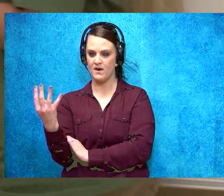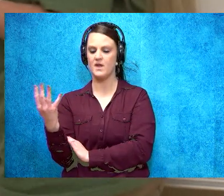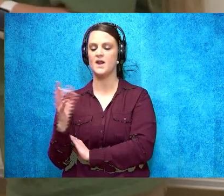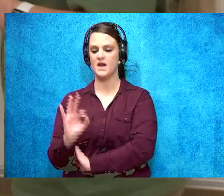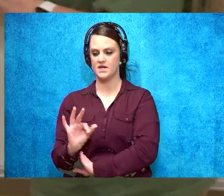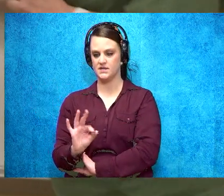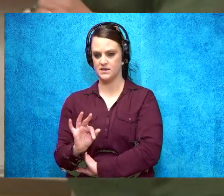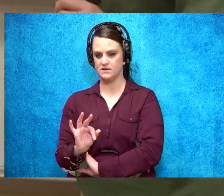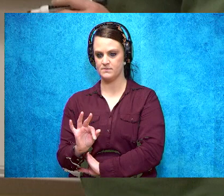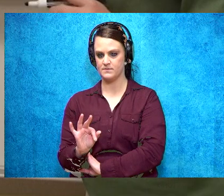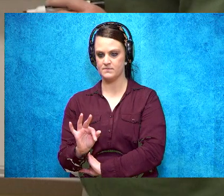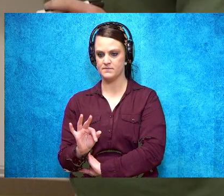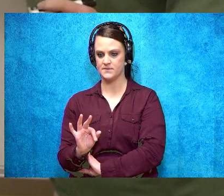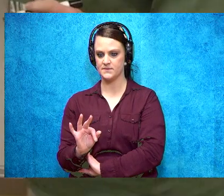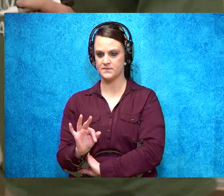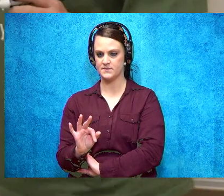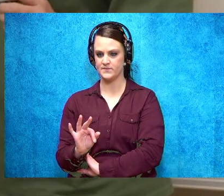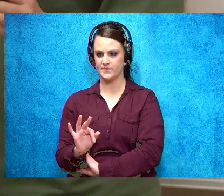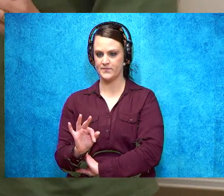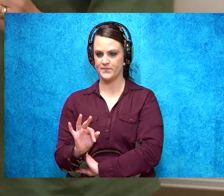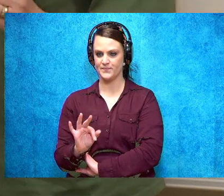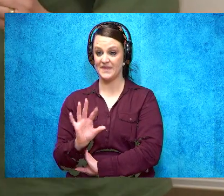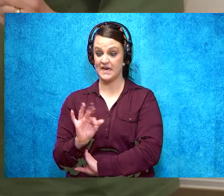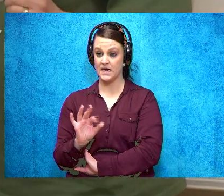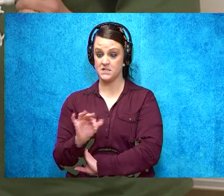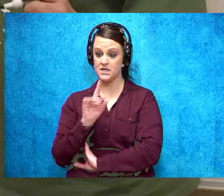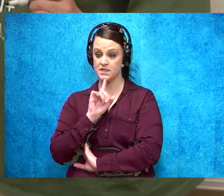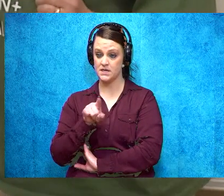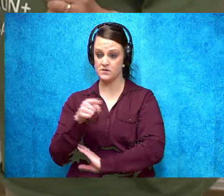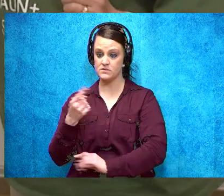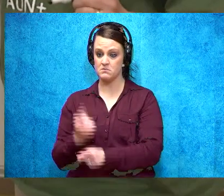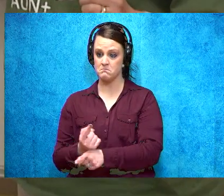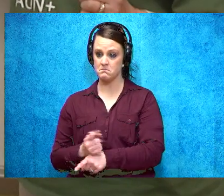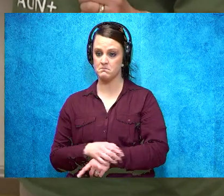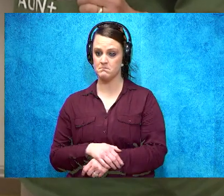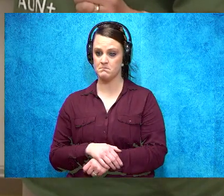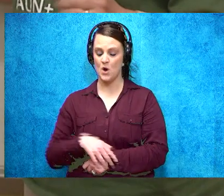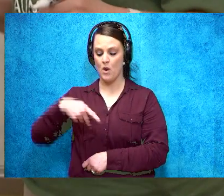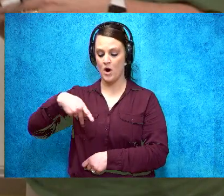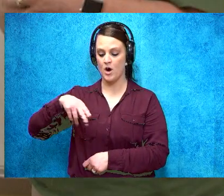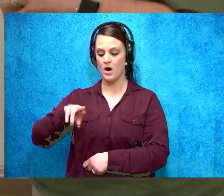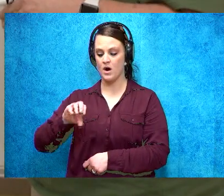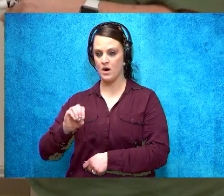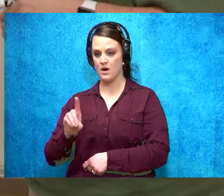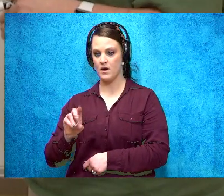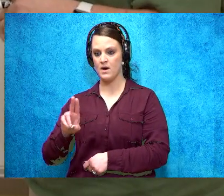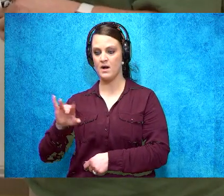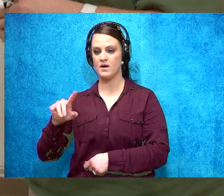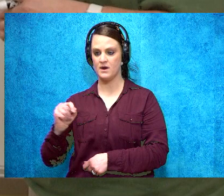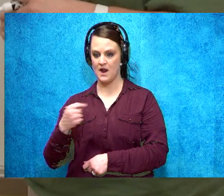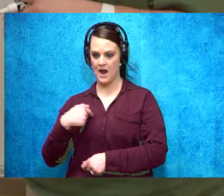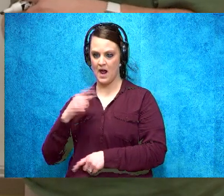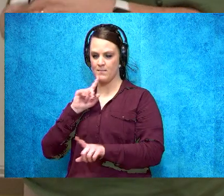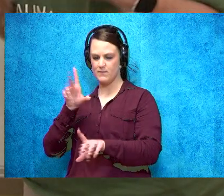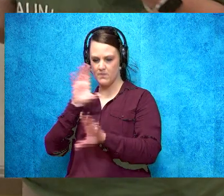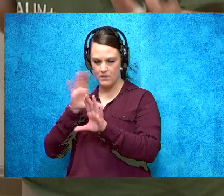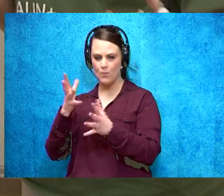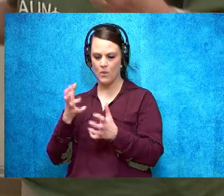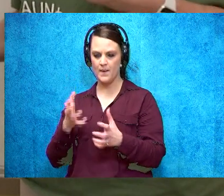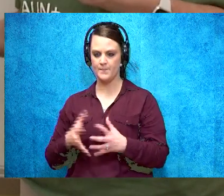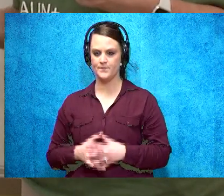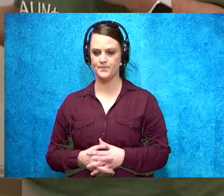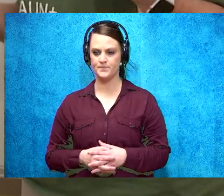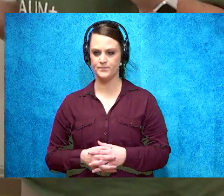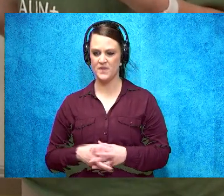19. This is the answer or the product that I was looking for. Do you see